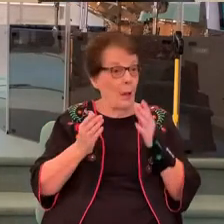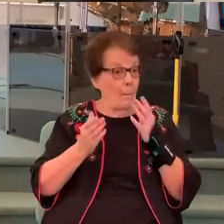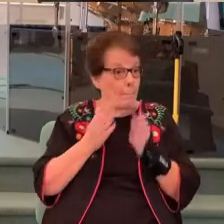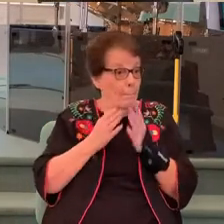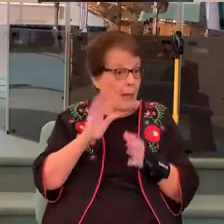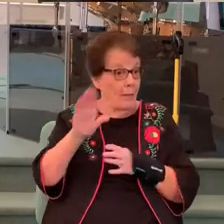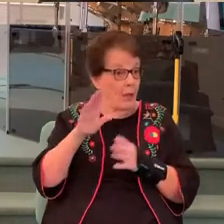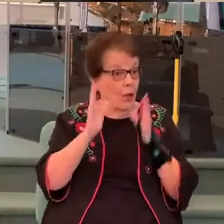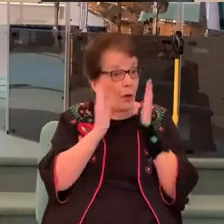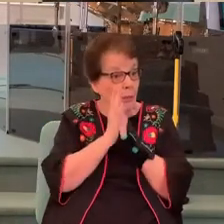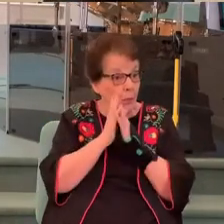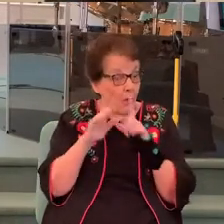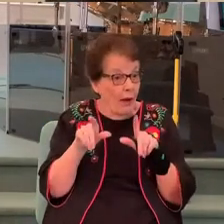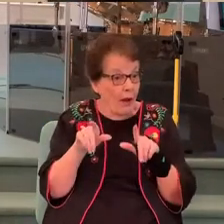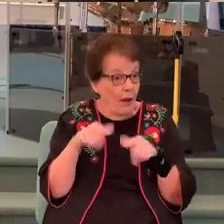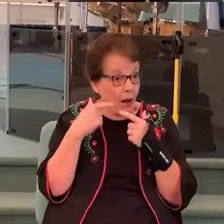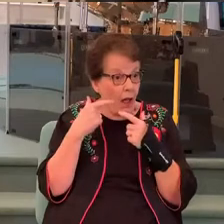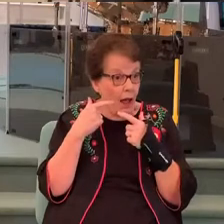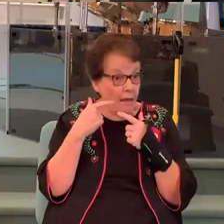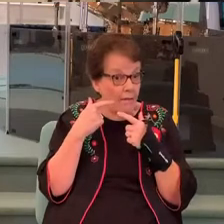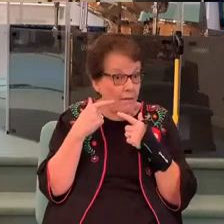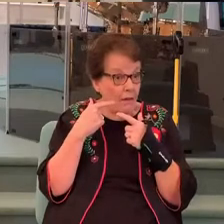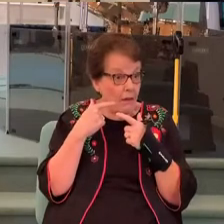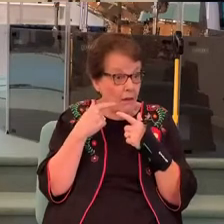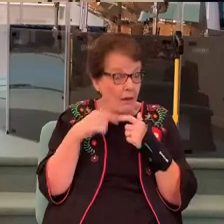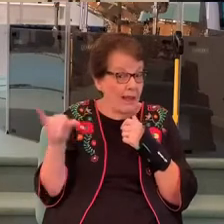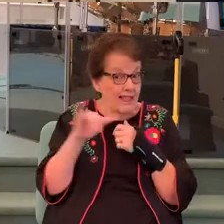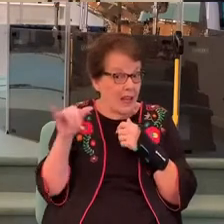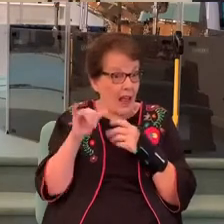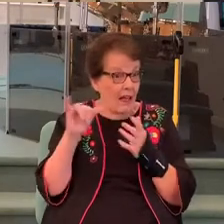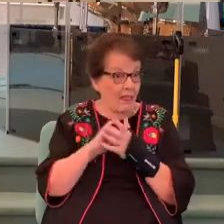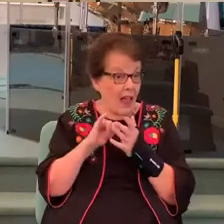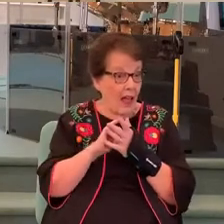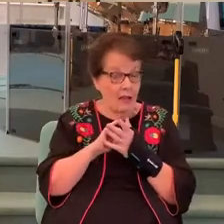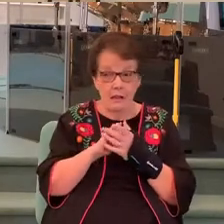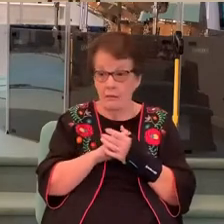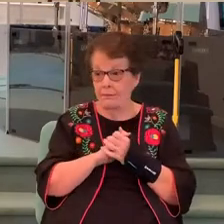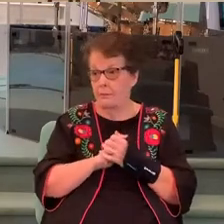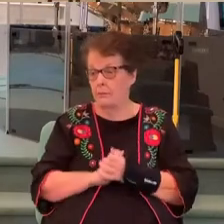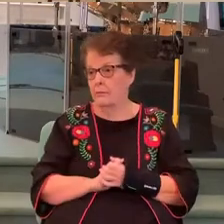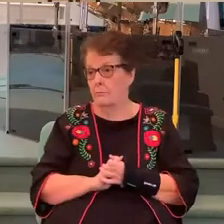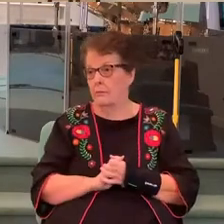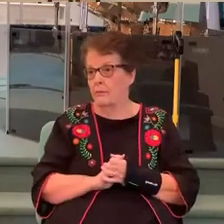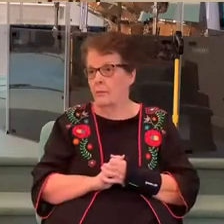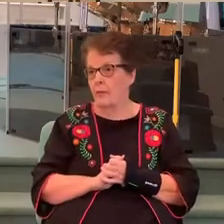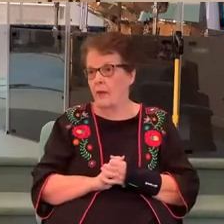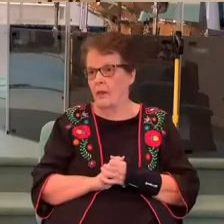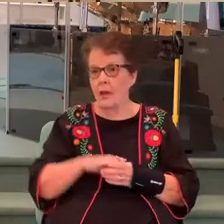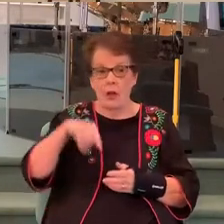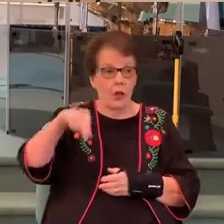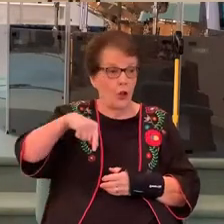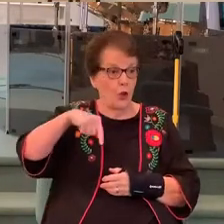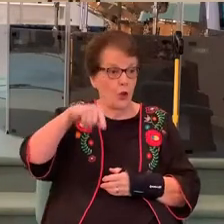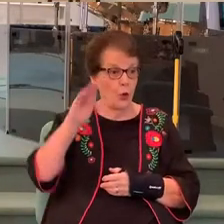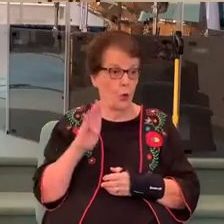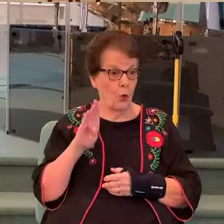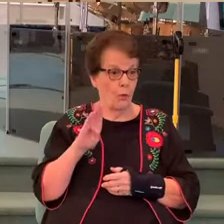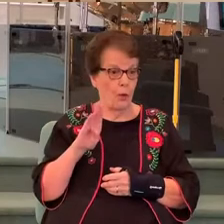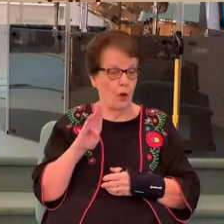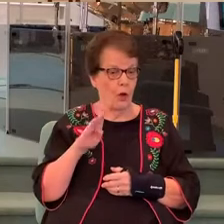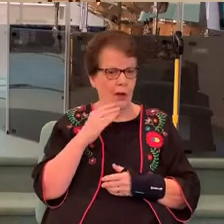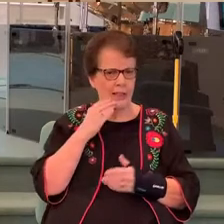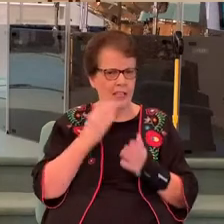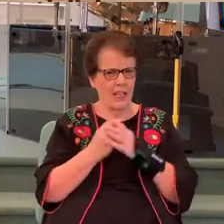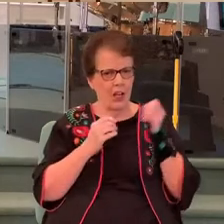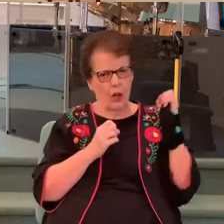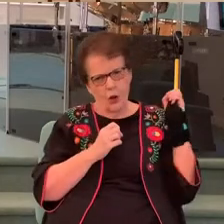has to be perfect. The conditions have to be perfect. The line has to block. The quarterback has to get a clean snap. The receivers